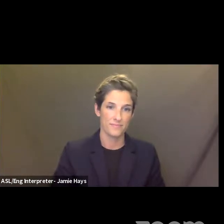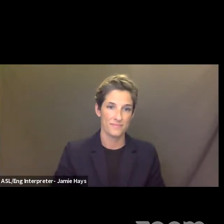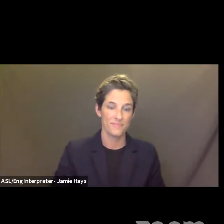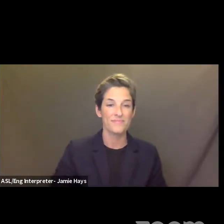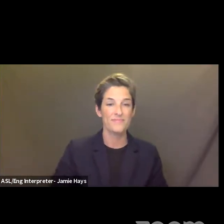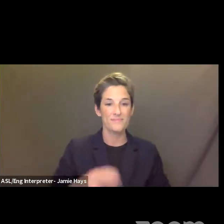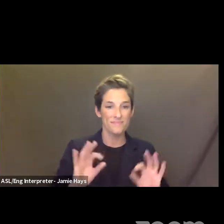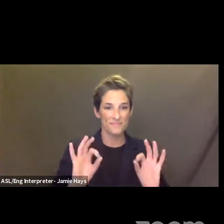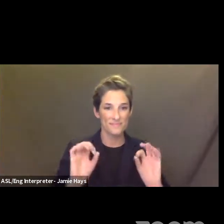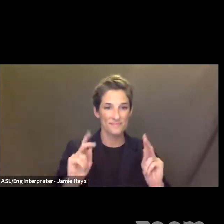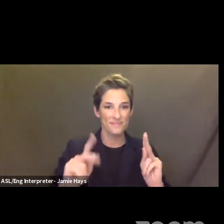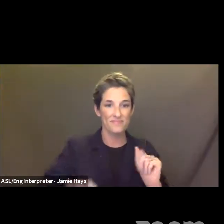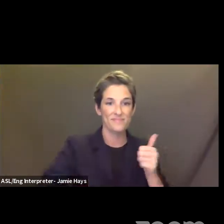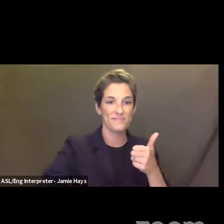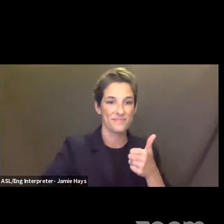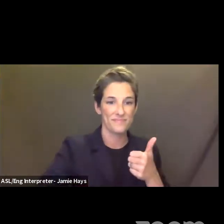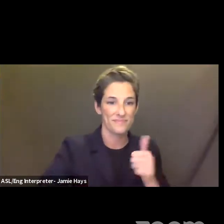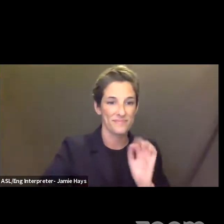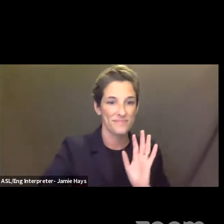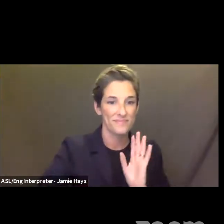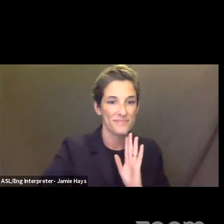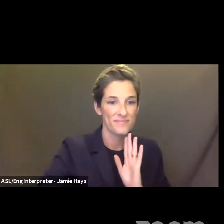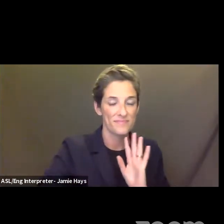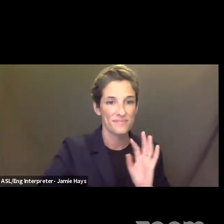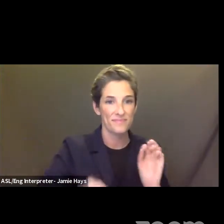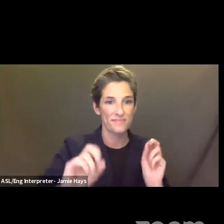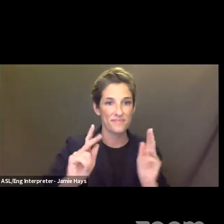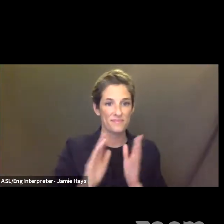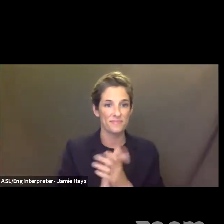And you're muted. Great. Okay.